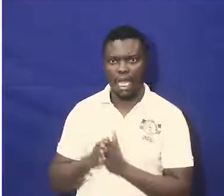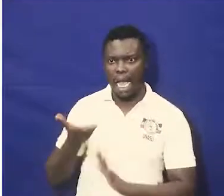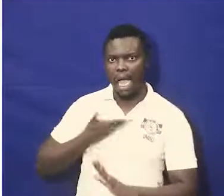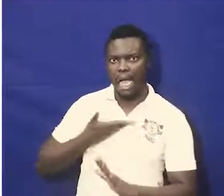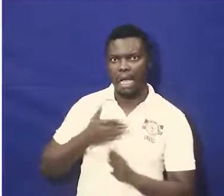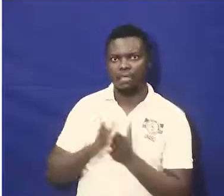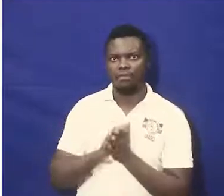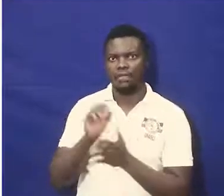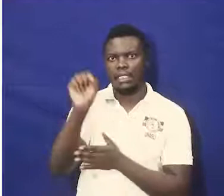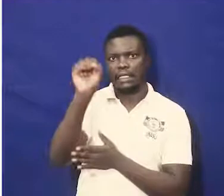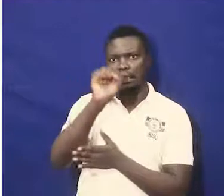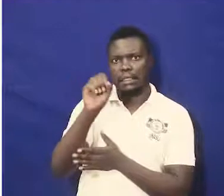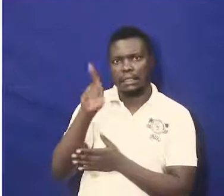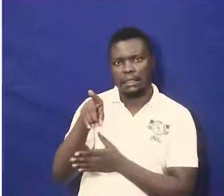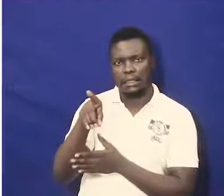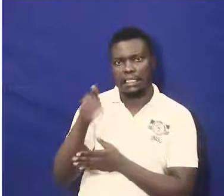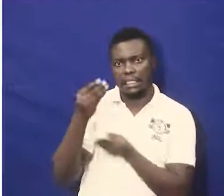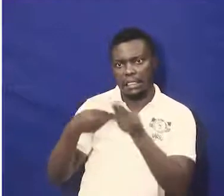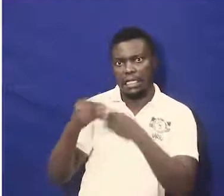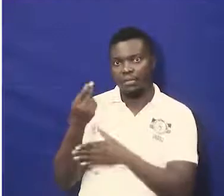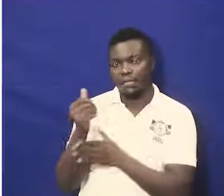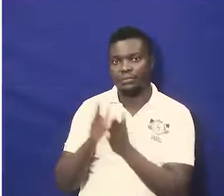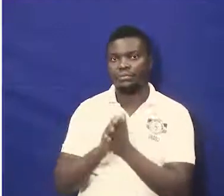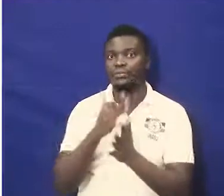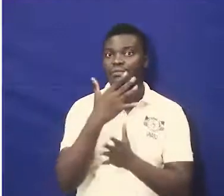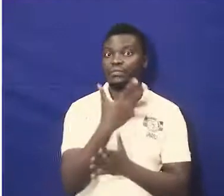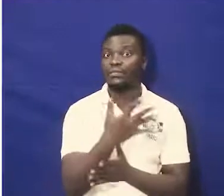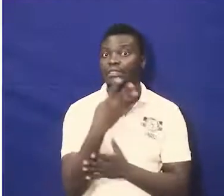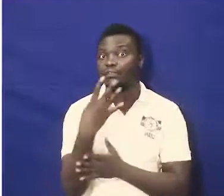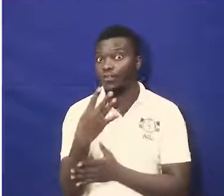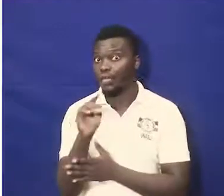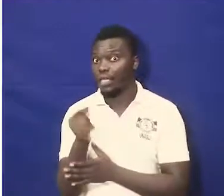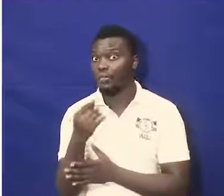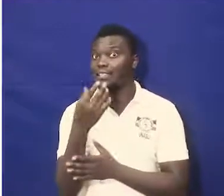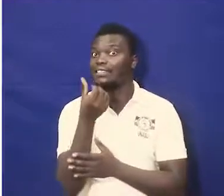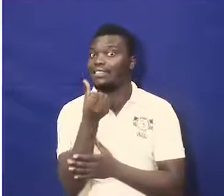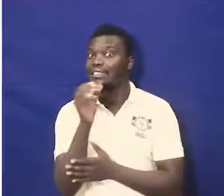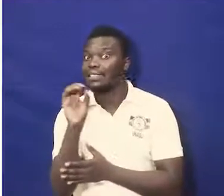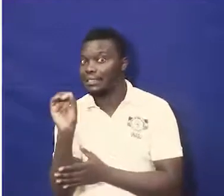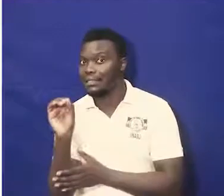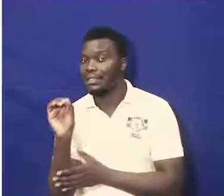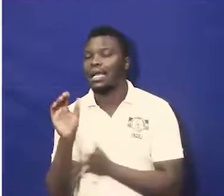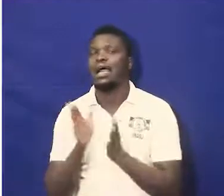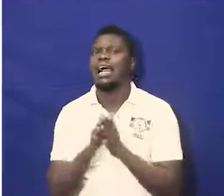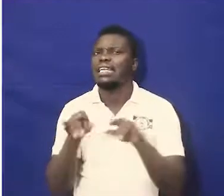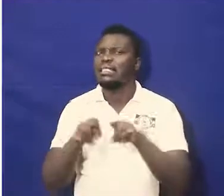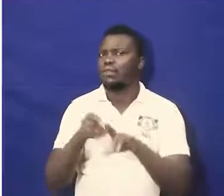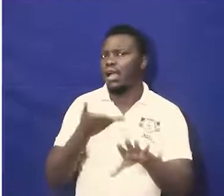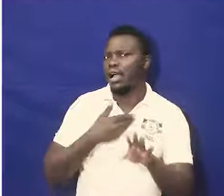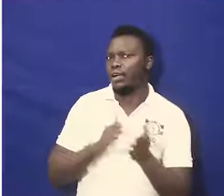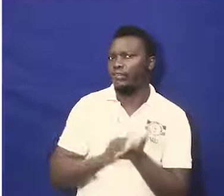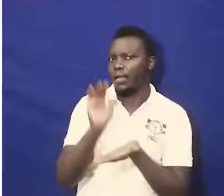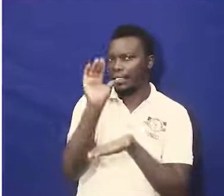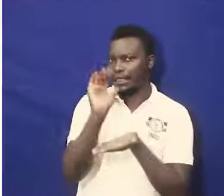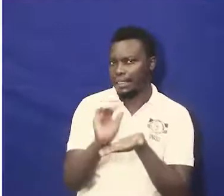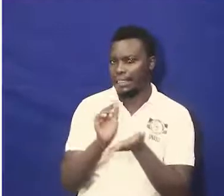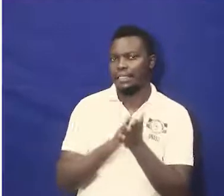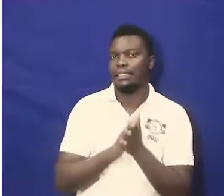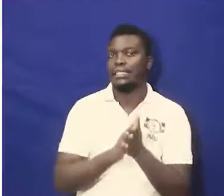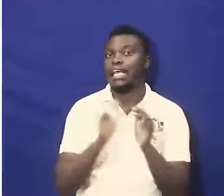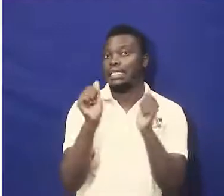selling price as 54,600. I have also been given the discount